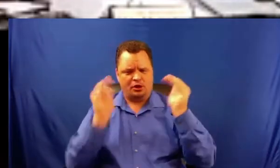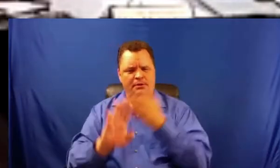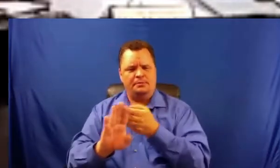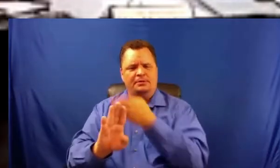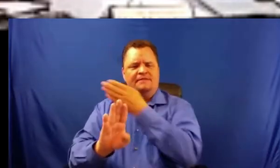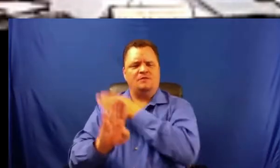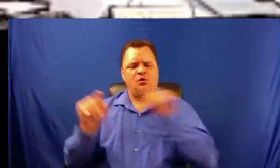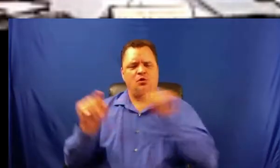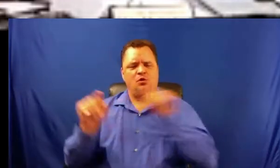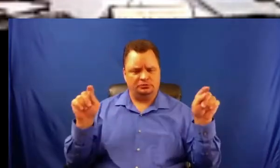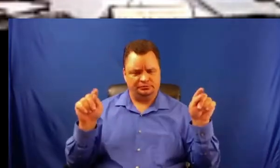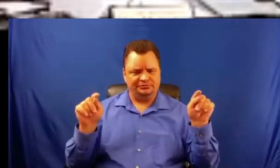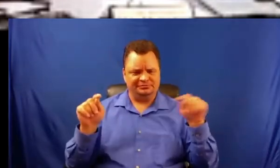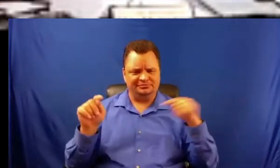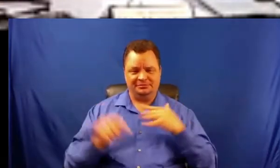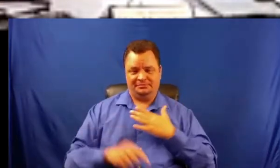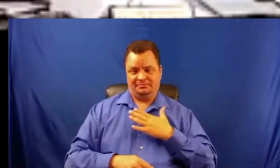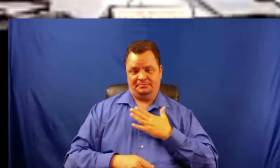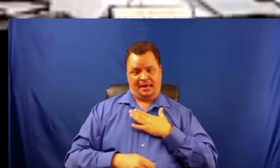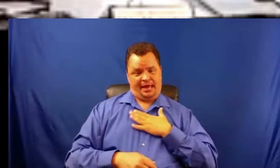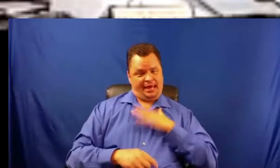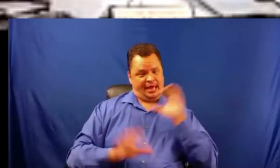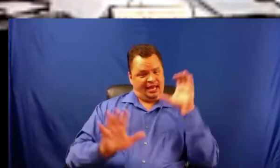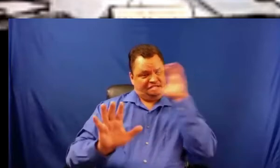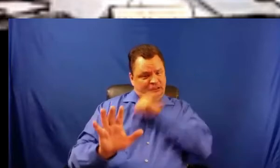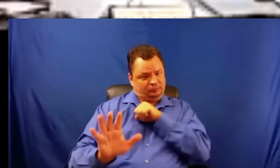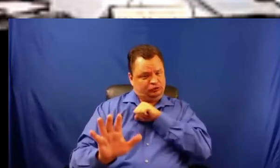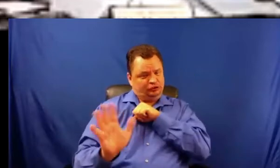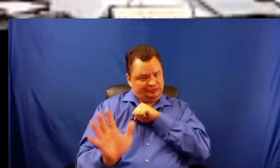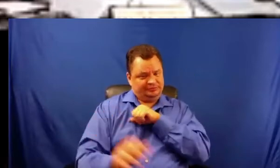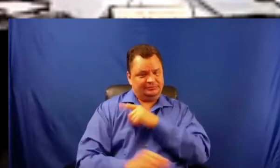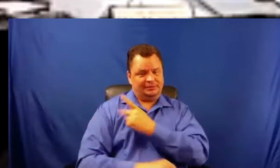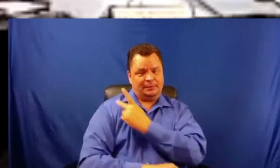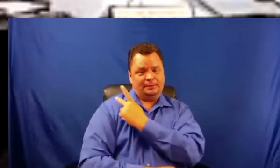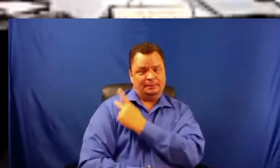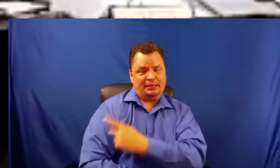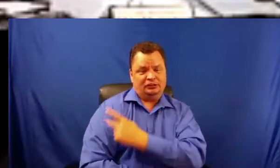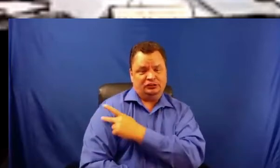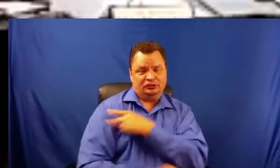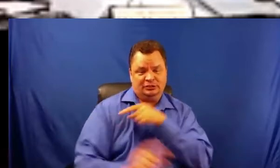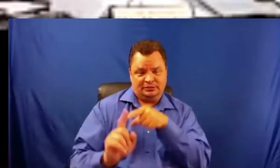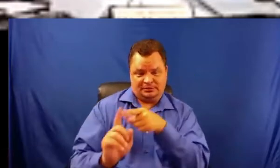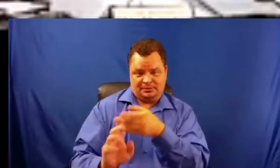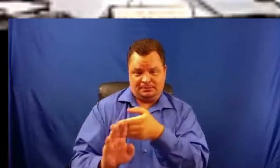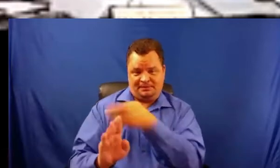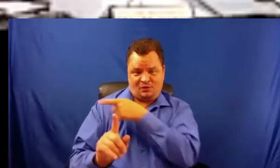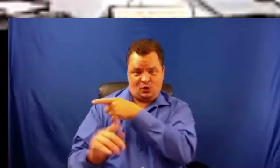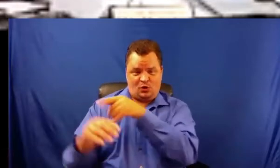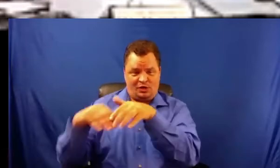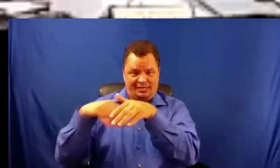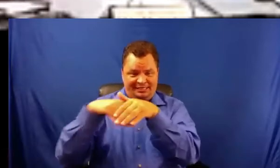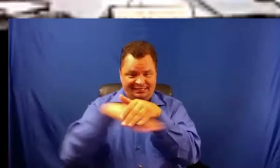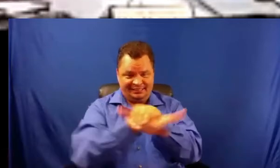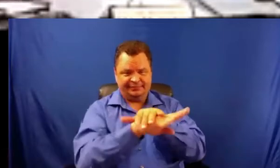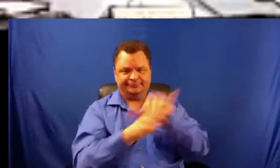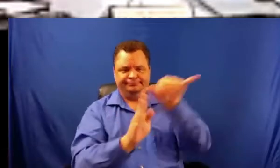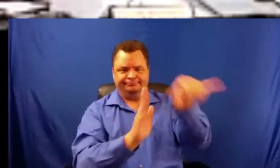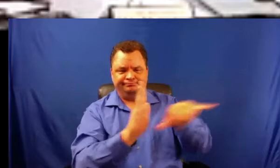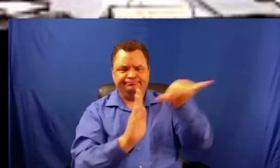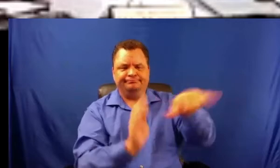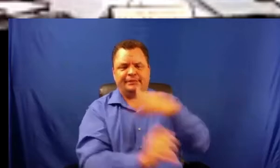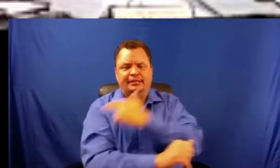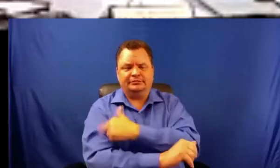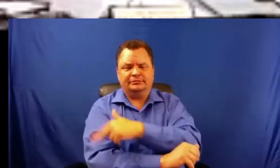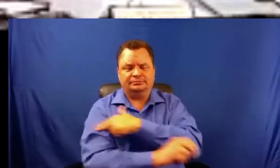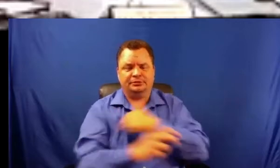be patients who would have been admitted several months ago are now being treated as outpatients. I know that